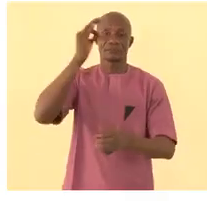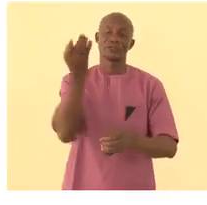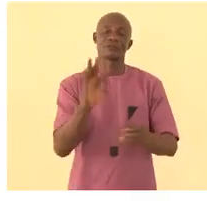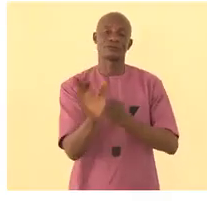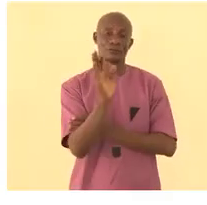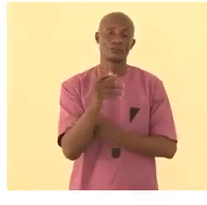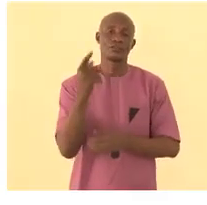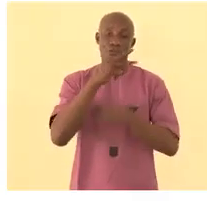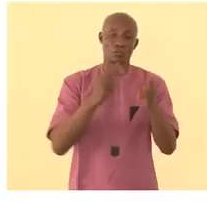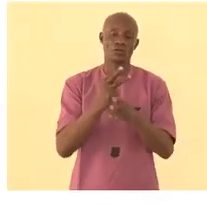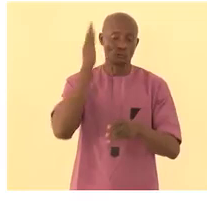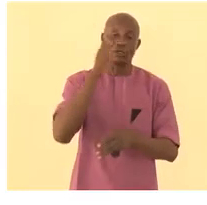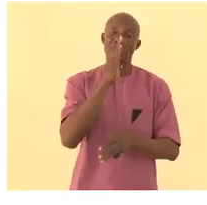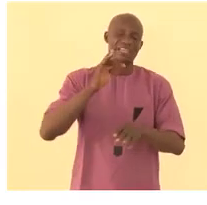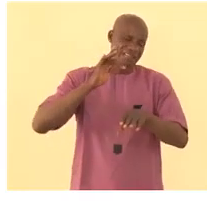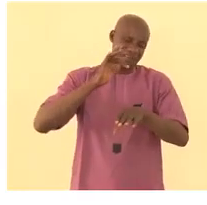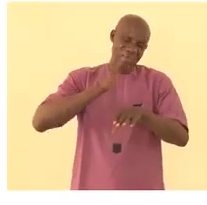will look very empty to us.